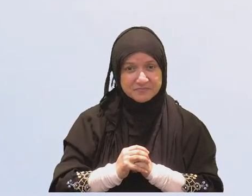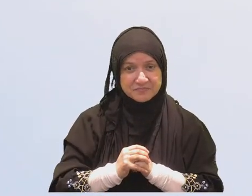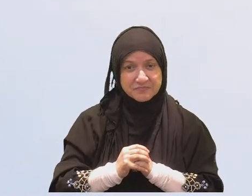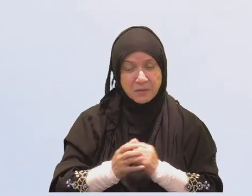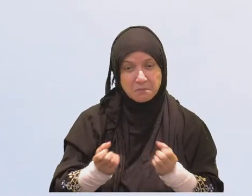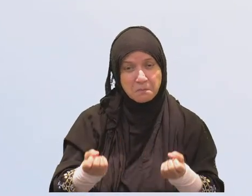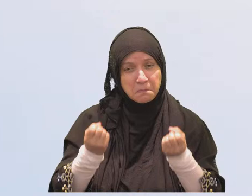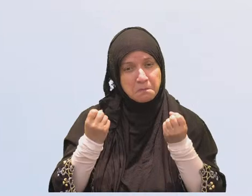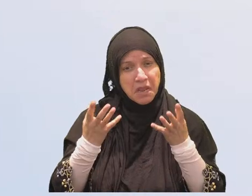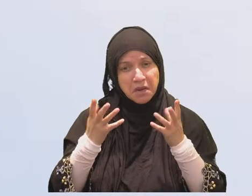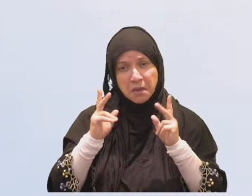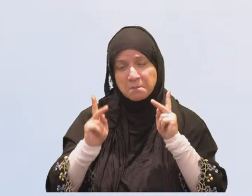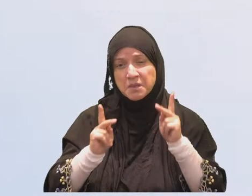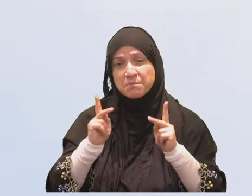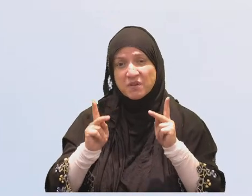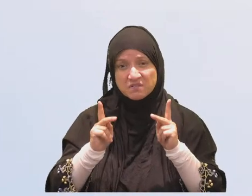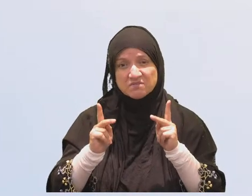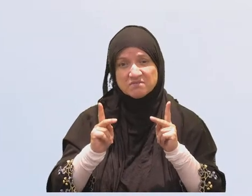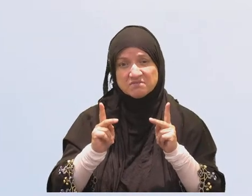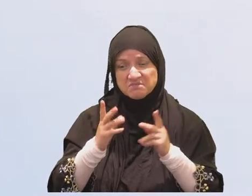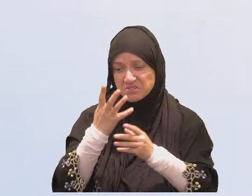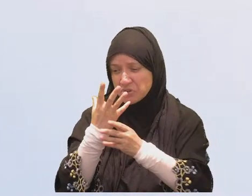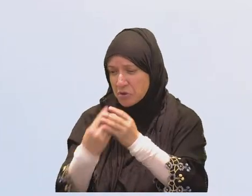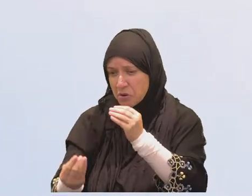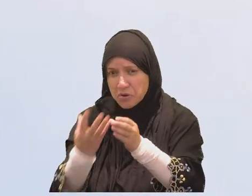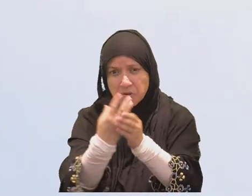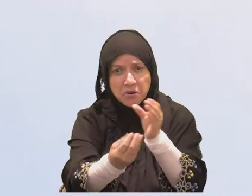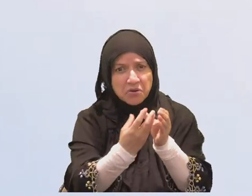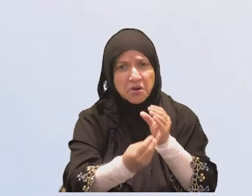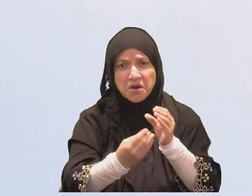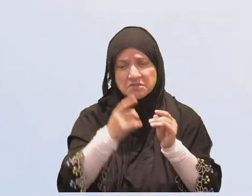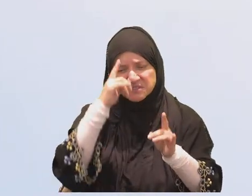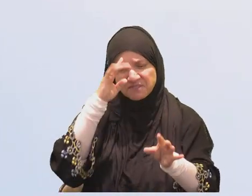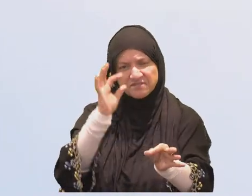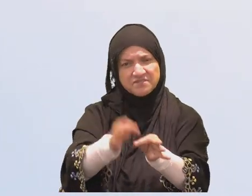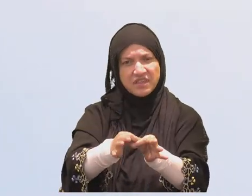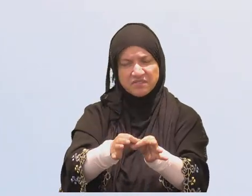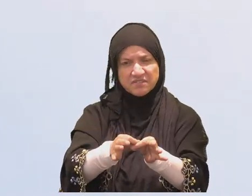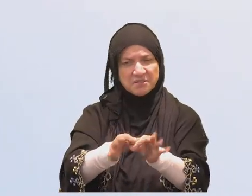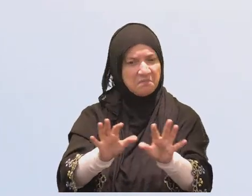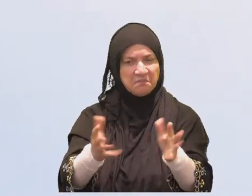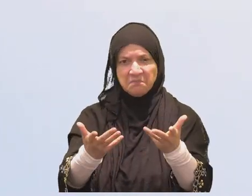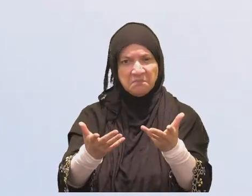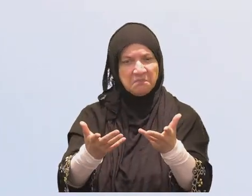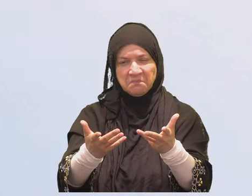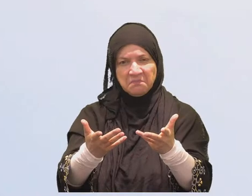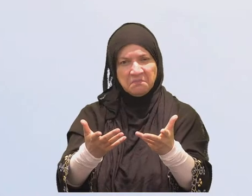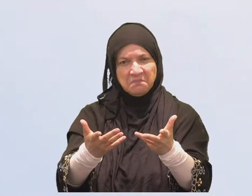or abandoning it. And as they abandon their faith, they abandon their sanity.